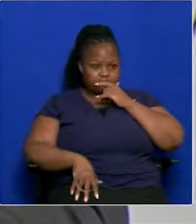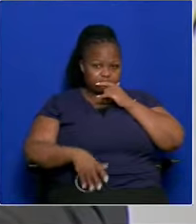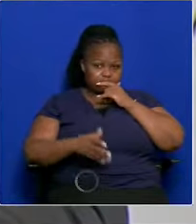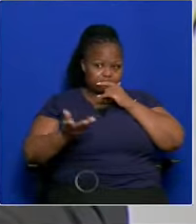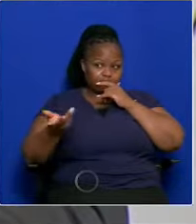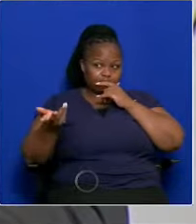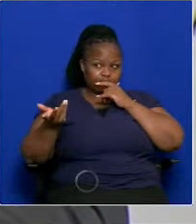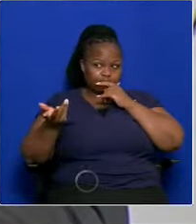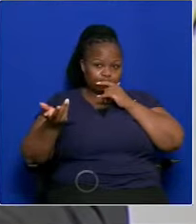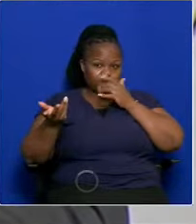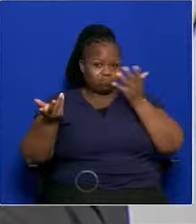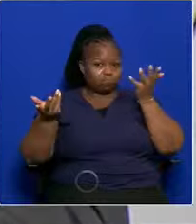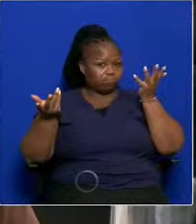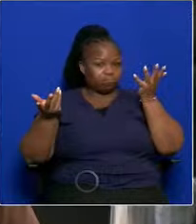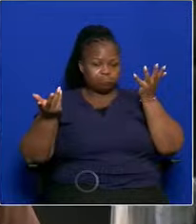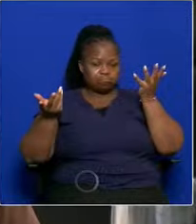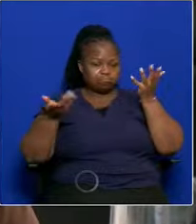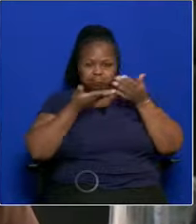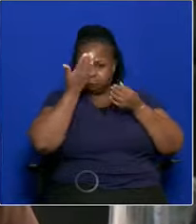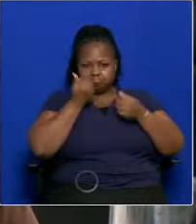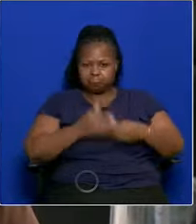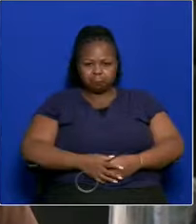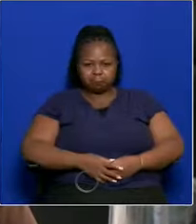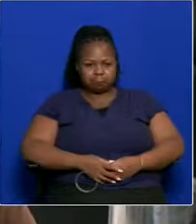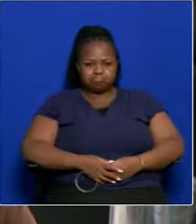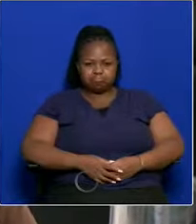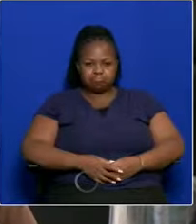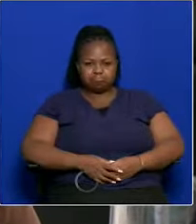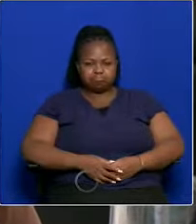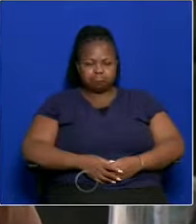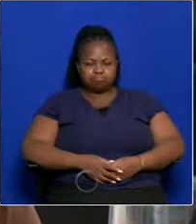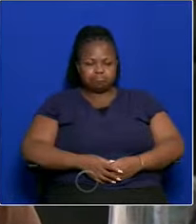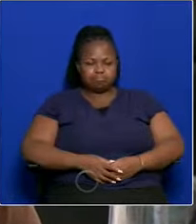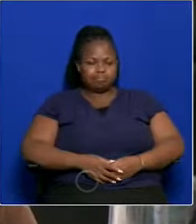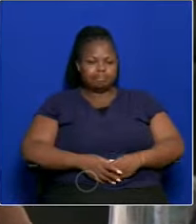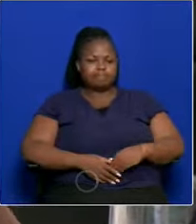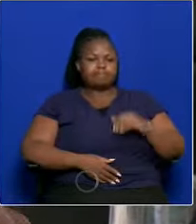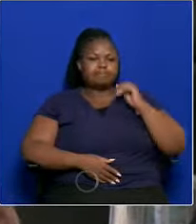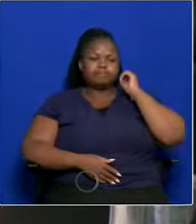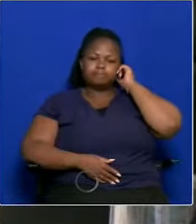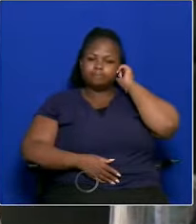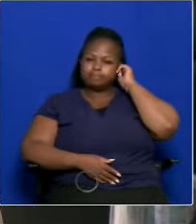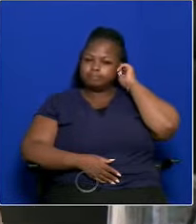I can't tell. You can't recall? Okay.